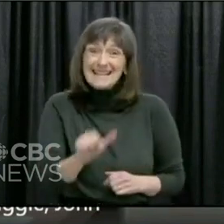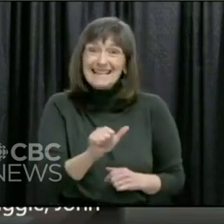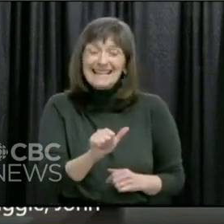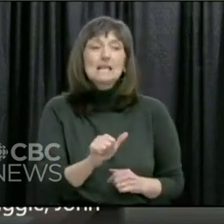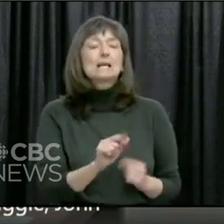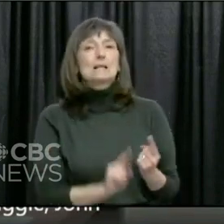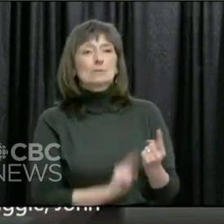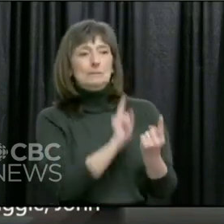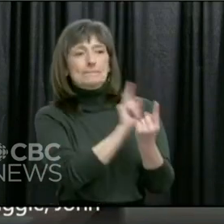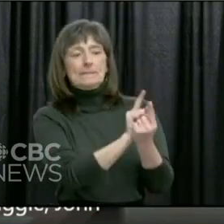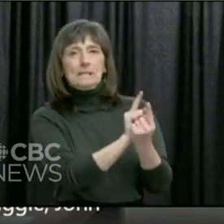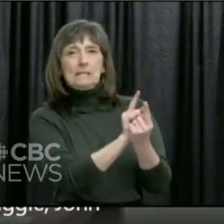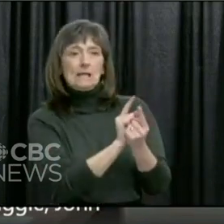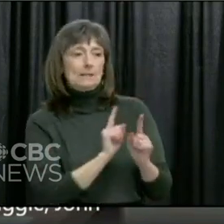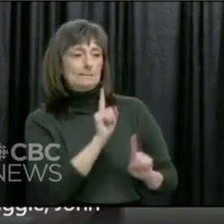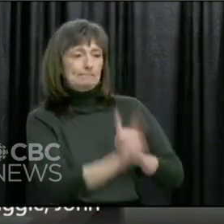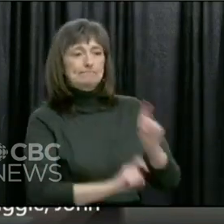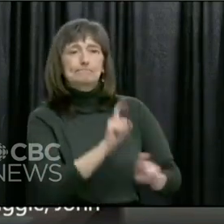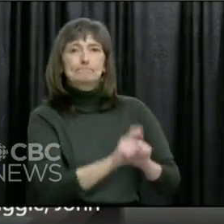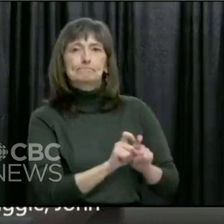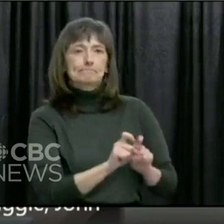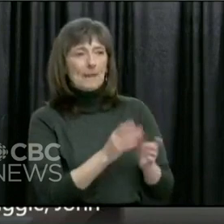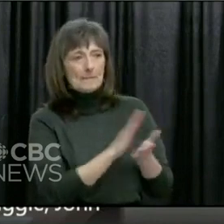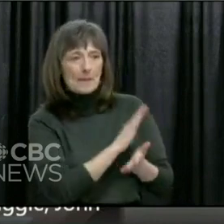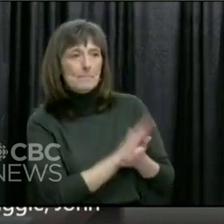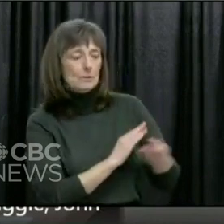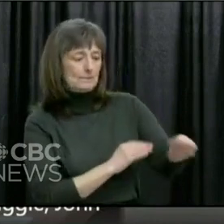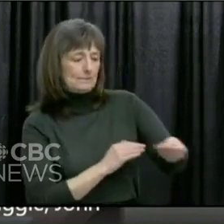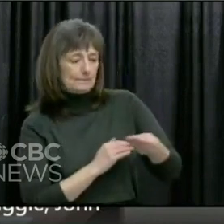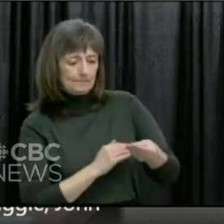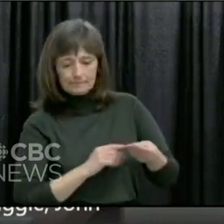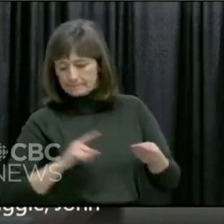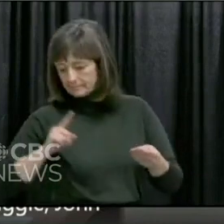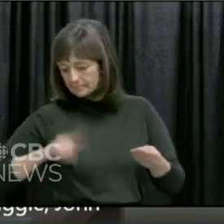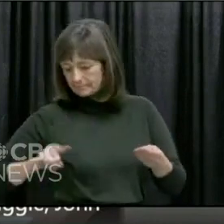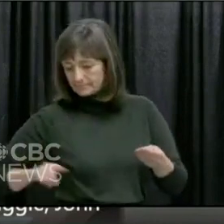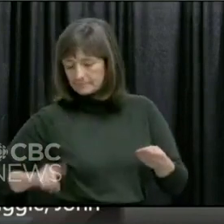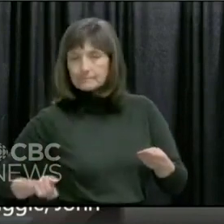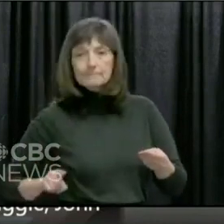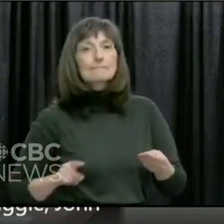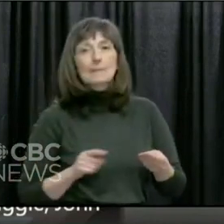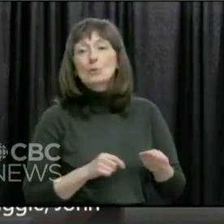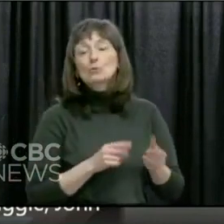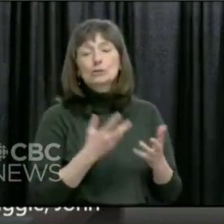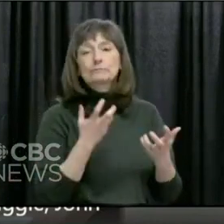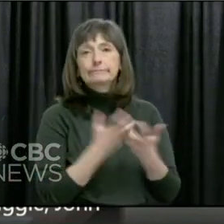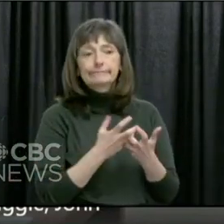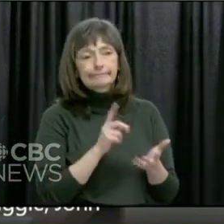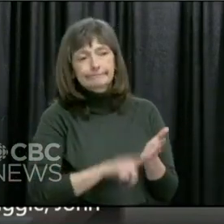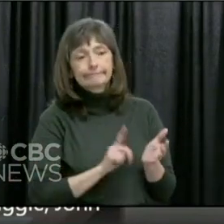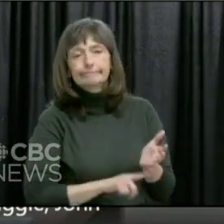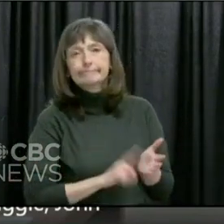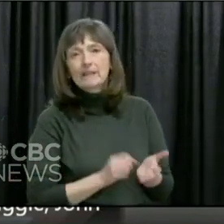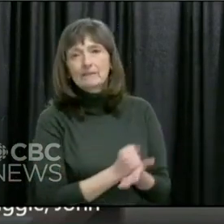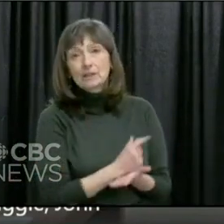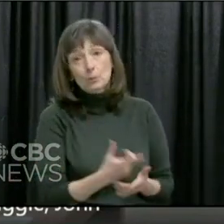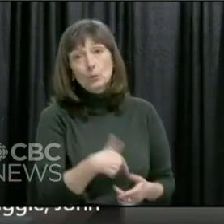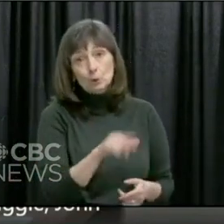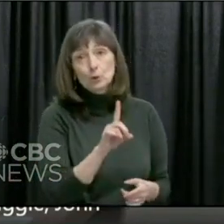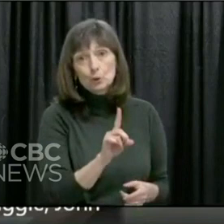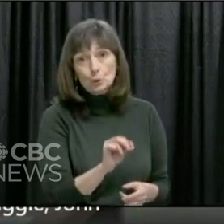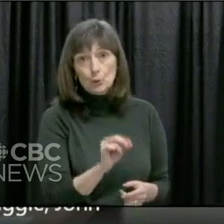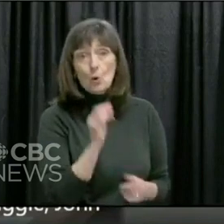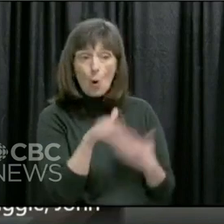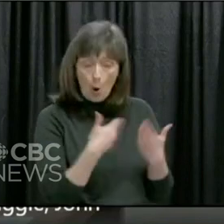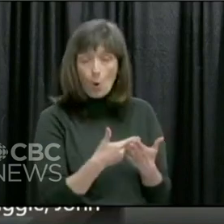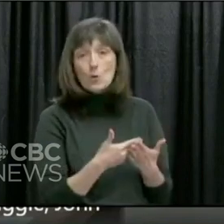met and have their credentials checked against the Chief Medical Officer of Health requirements. So people who come in,